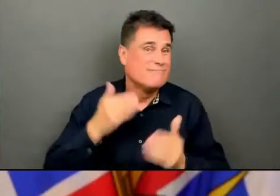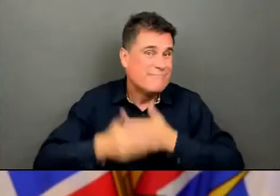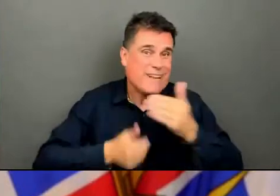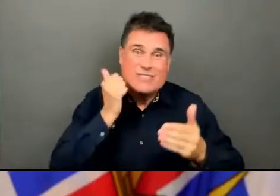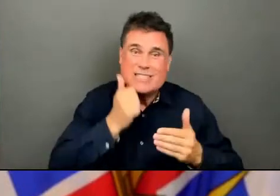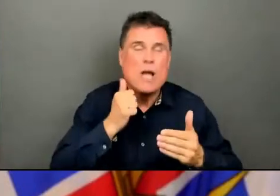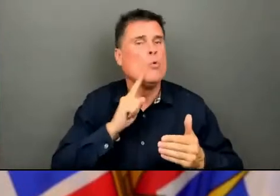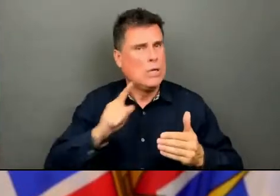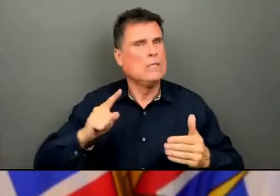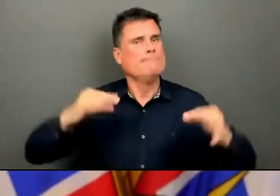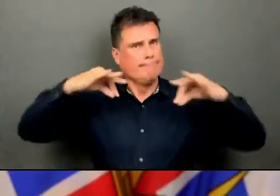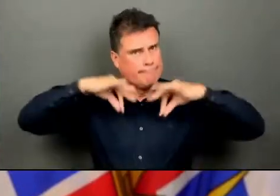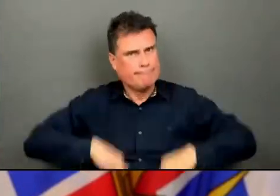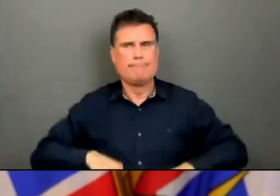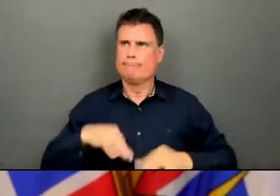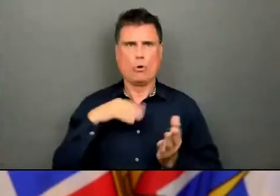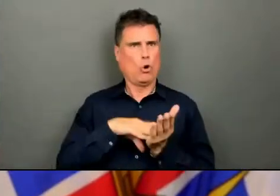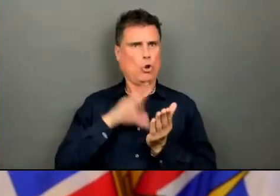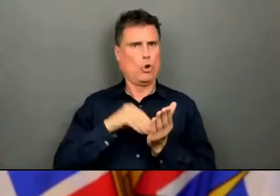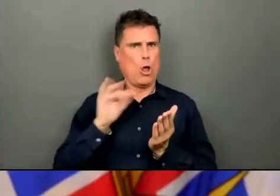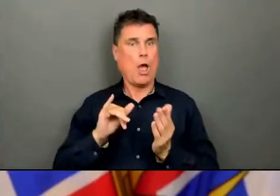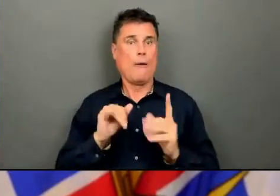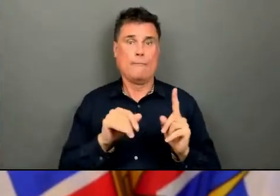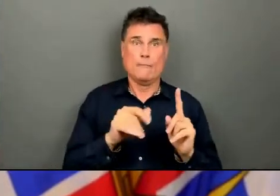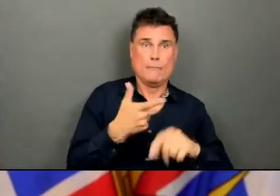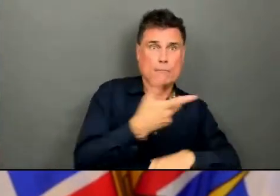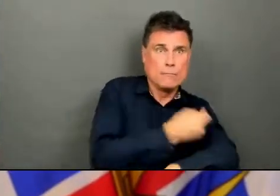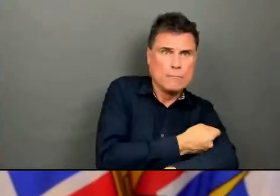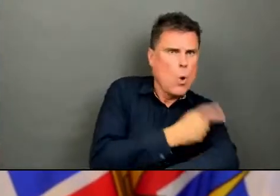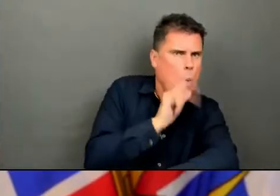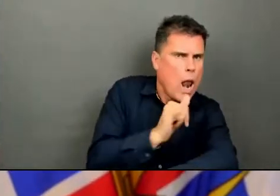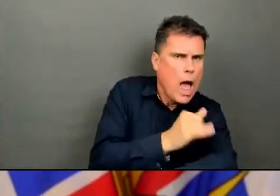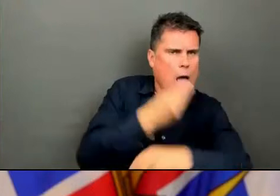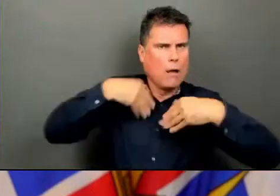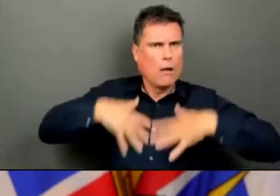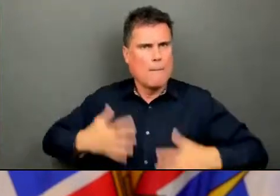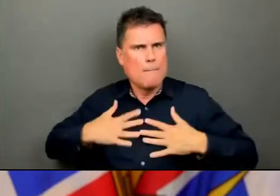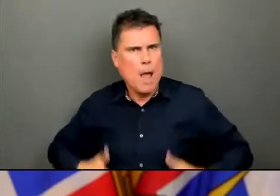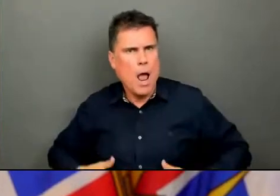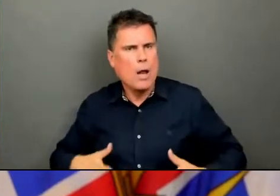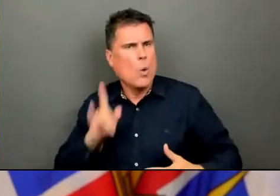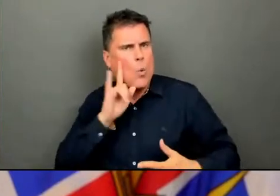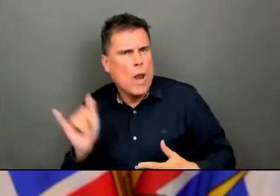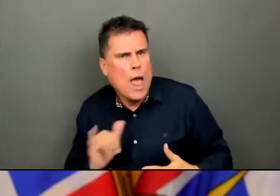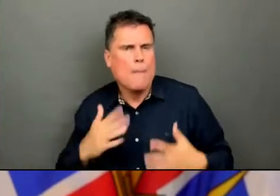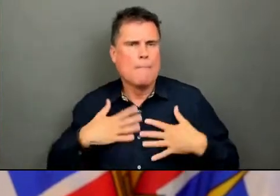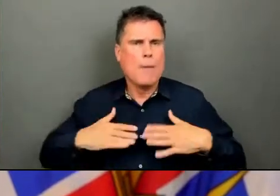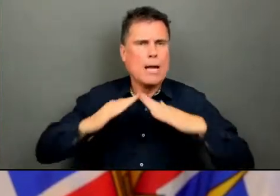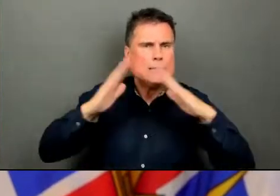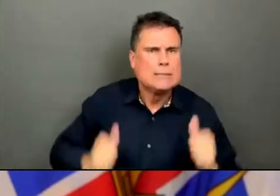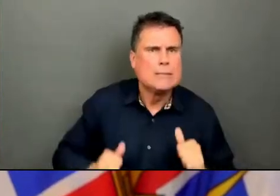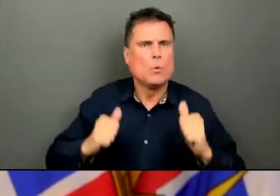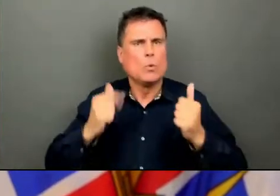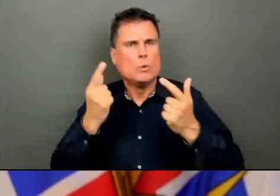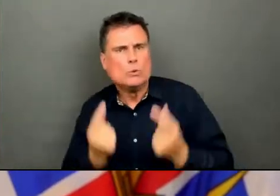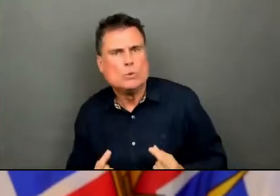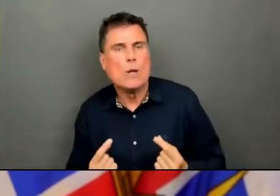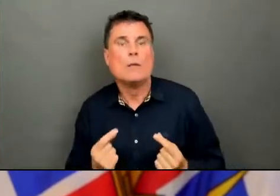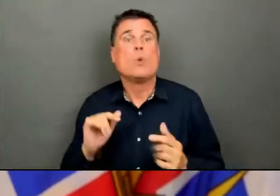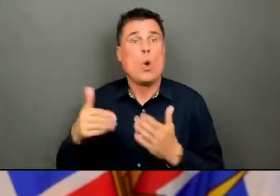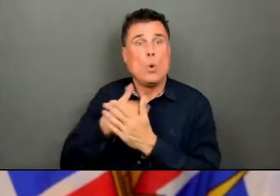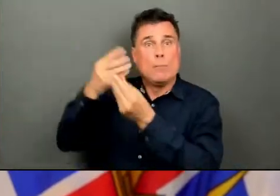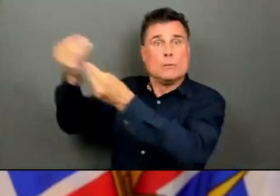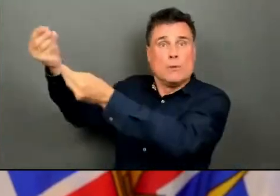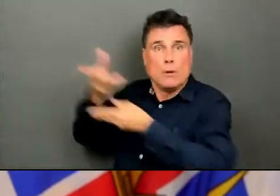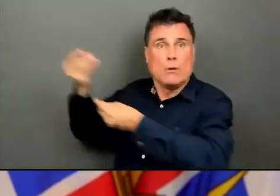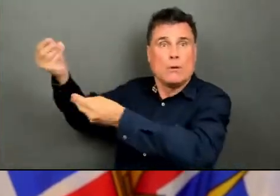how vaccines affect our immune system and how long that immunity lasts. And we will update information as we go. I just